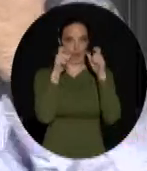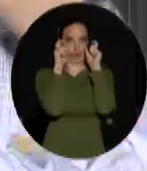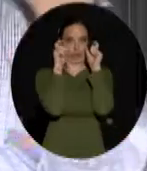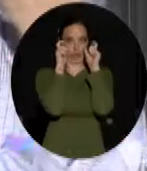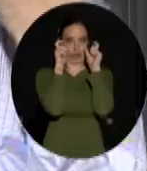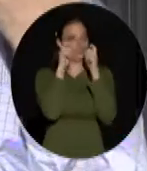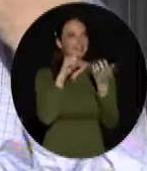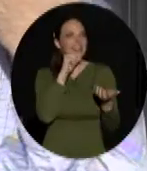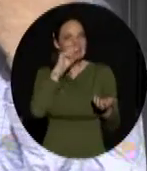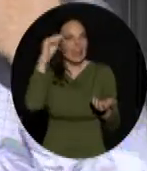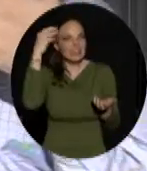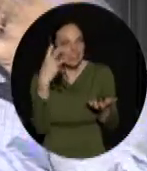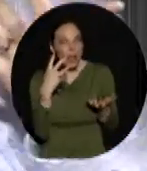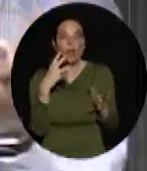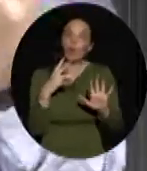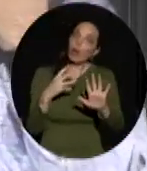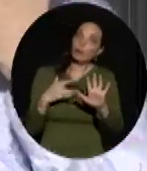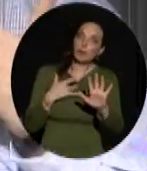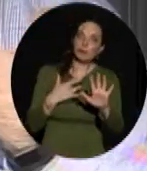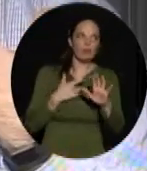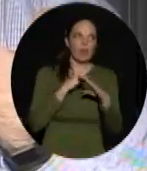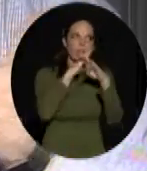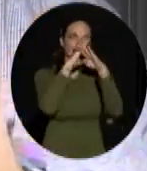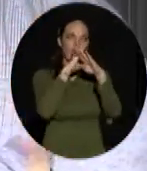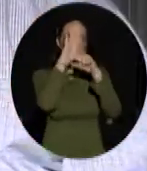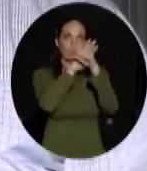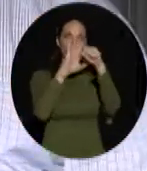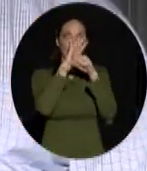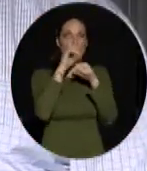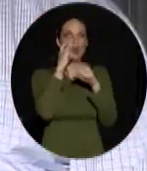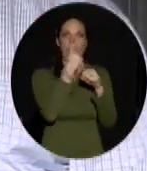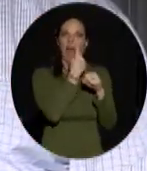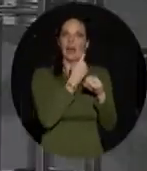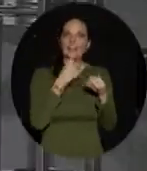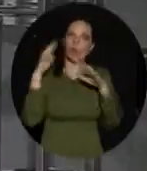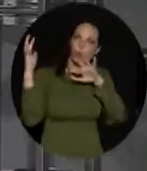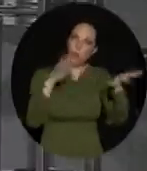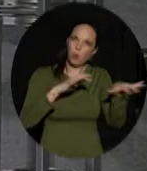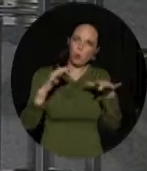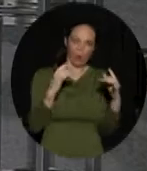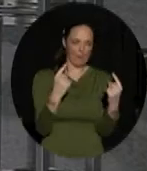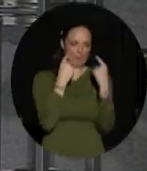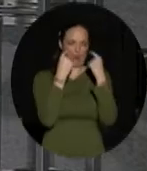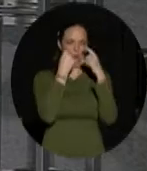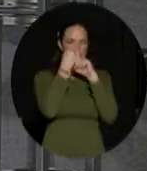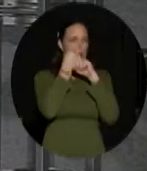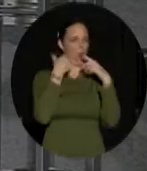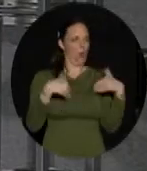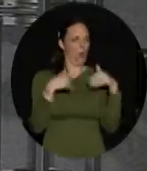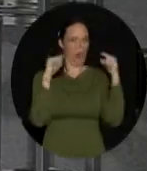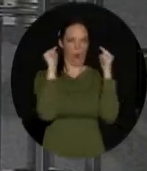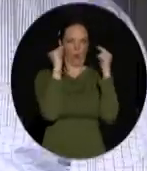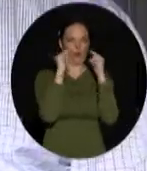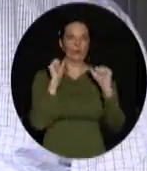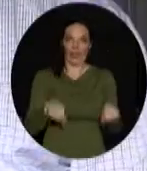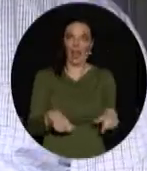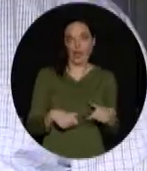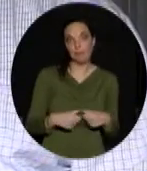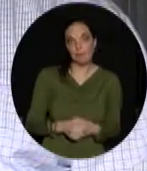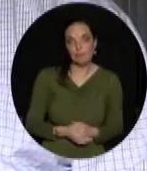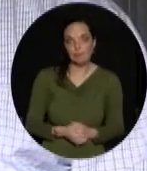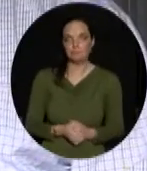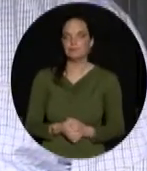when it's not sunny out, but I feel like protecting your eyes from the wind is also a big deal. Those winds can really pick up and can really kind of catch you off